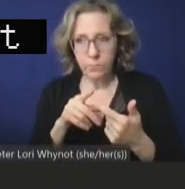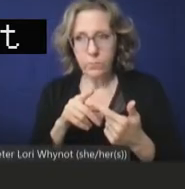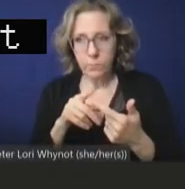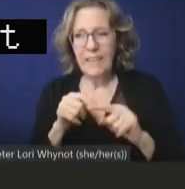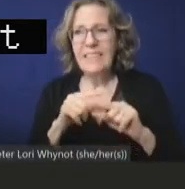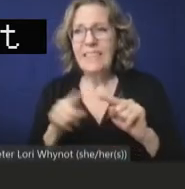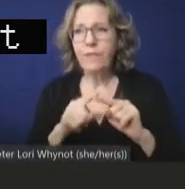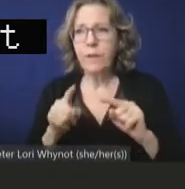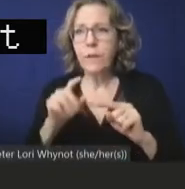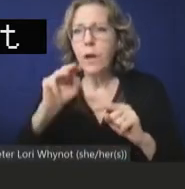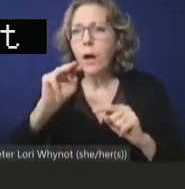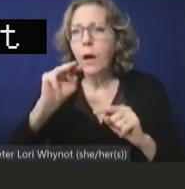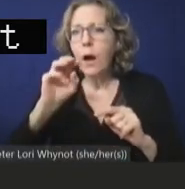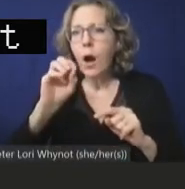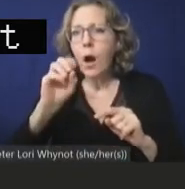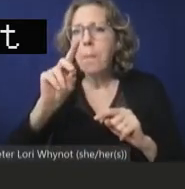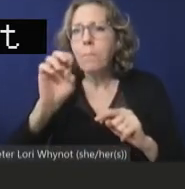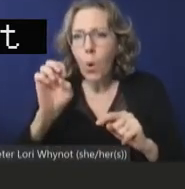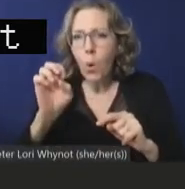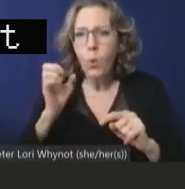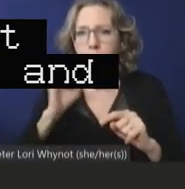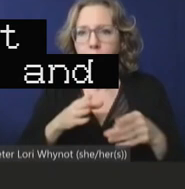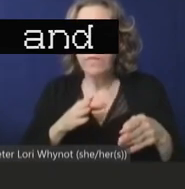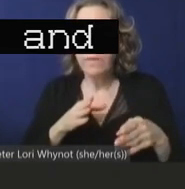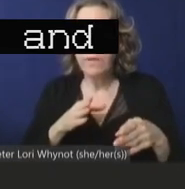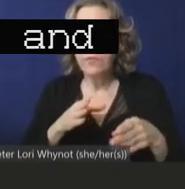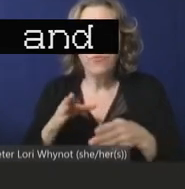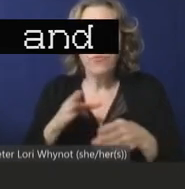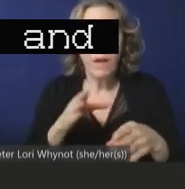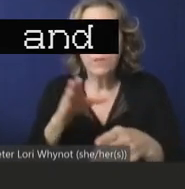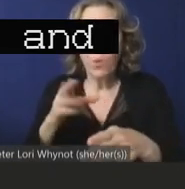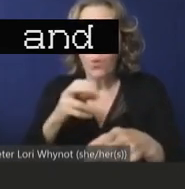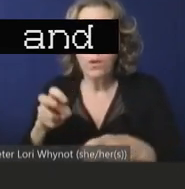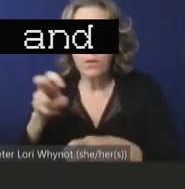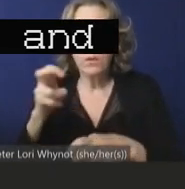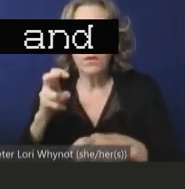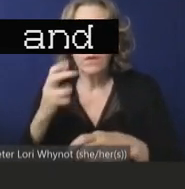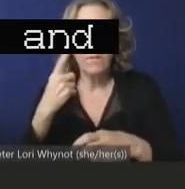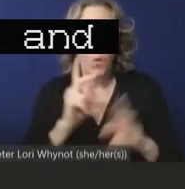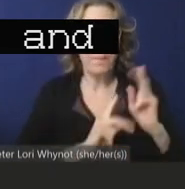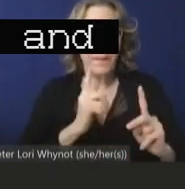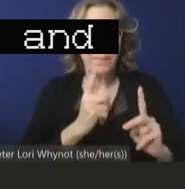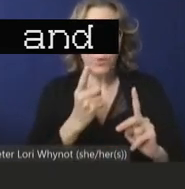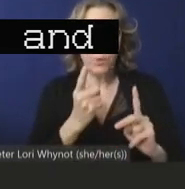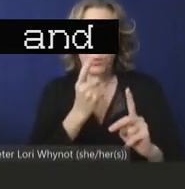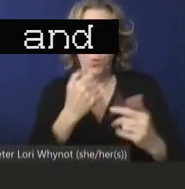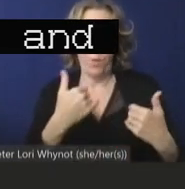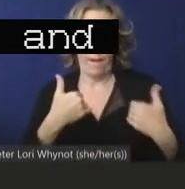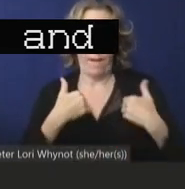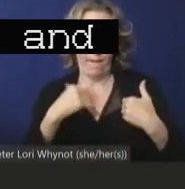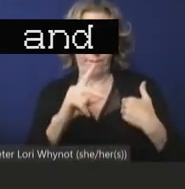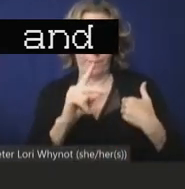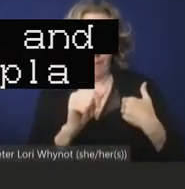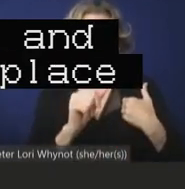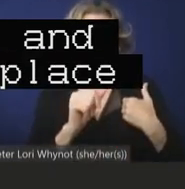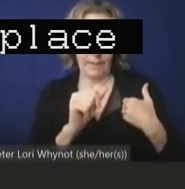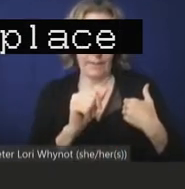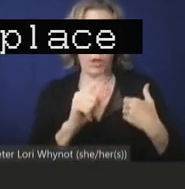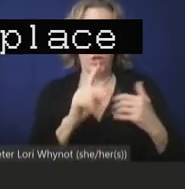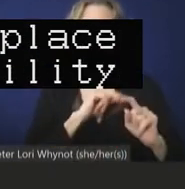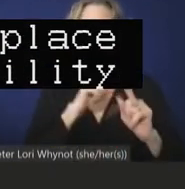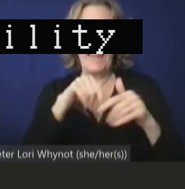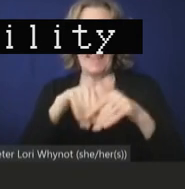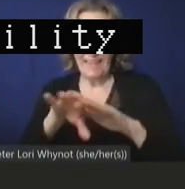accessibility that is in place to help people with disability to get in maybe into the pitch and out of the